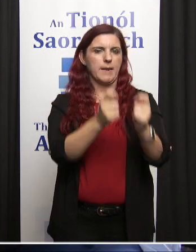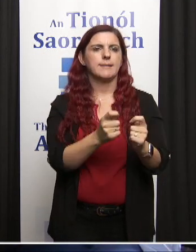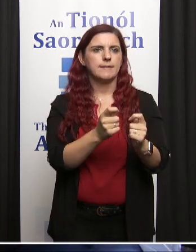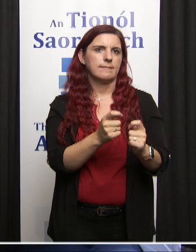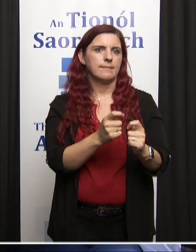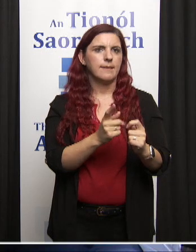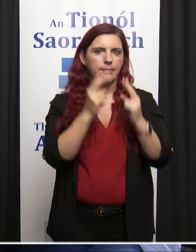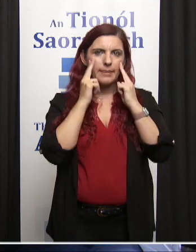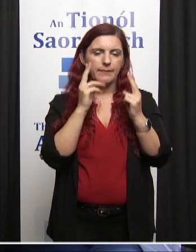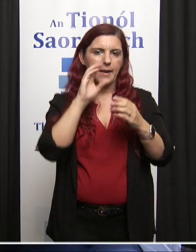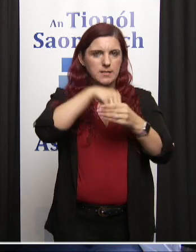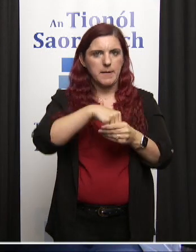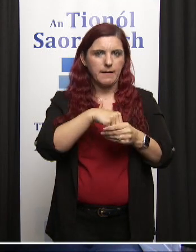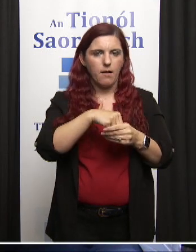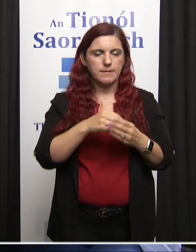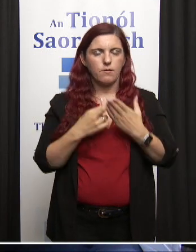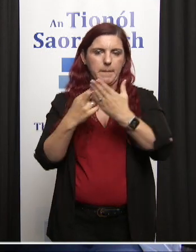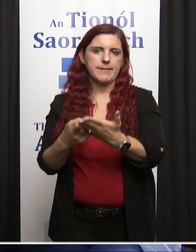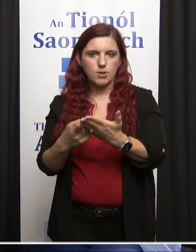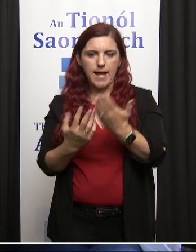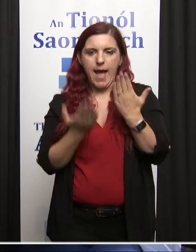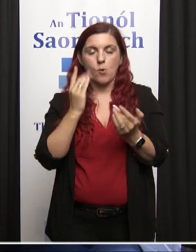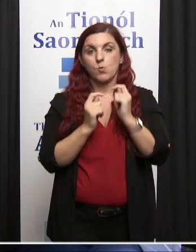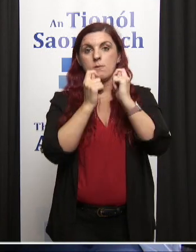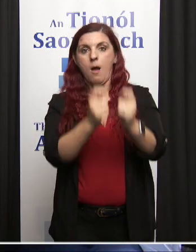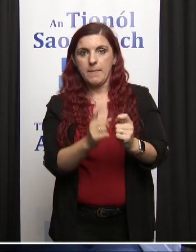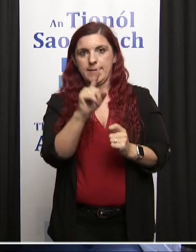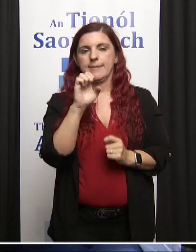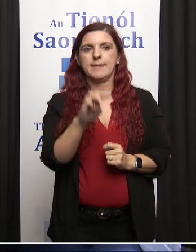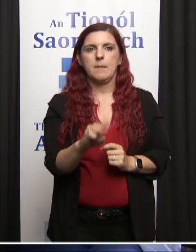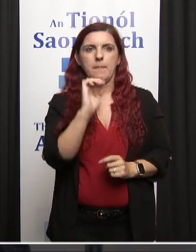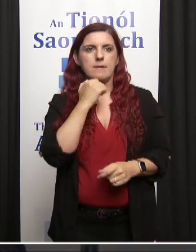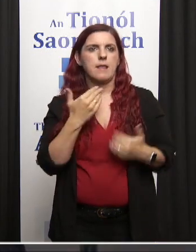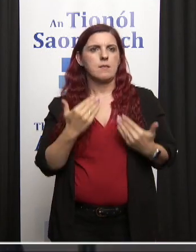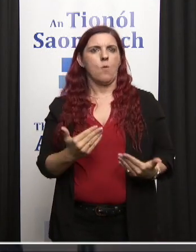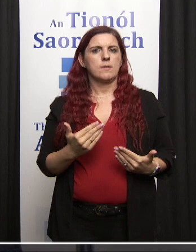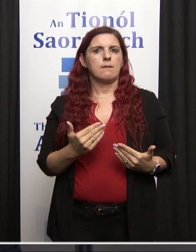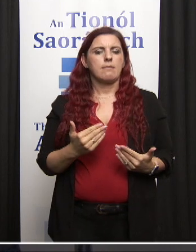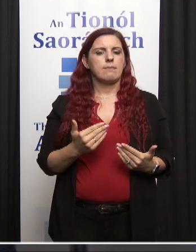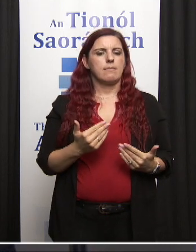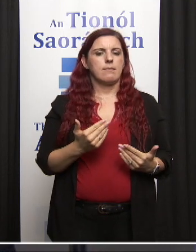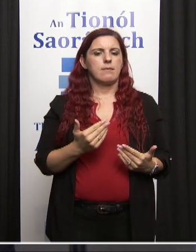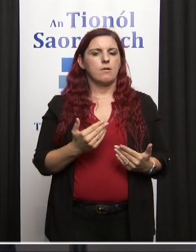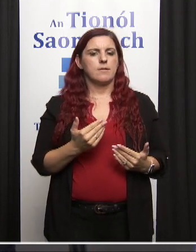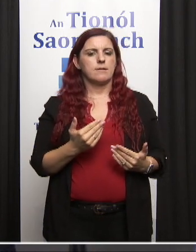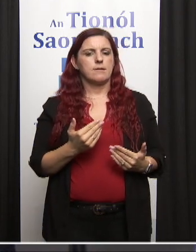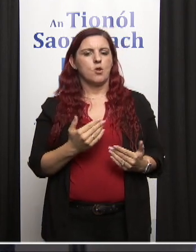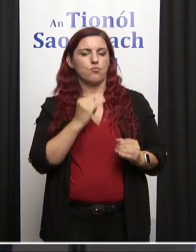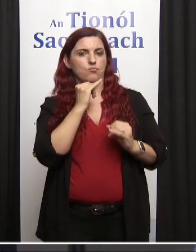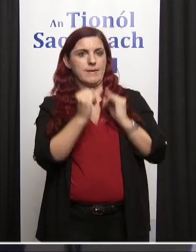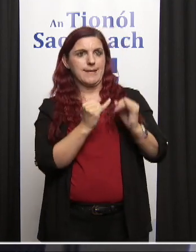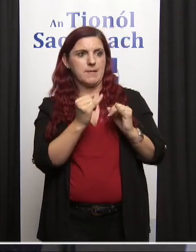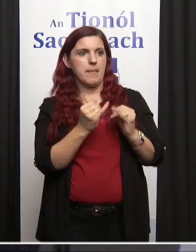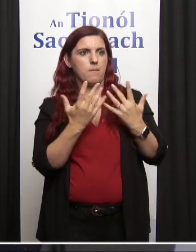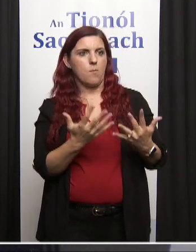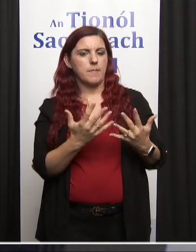there is some criticism always of the process around the candidacy for the presidential